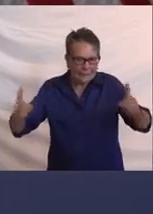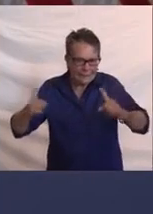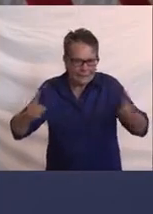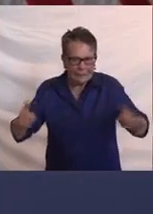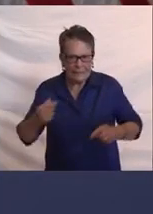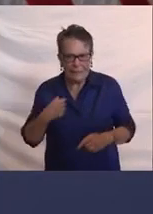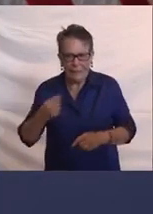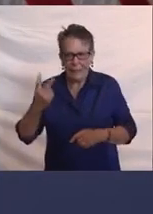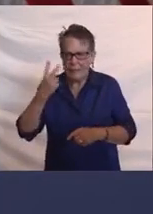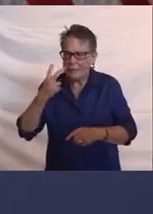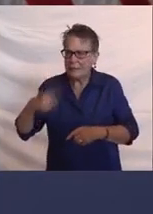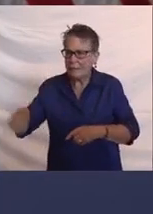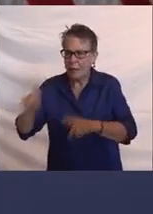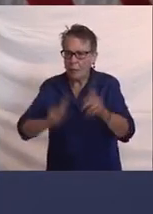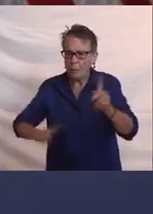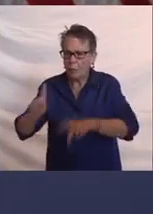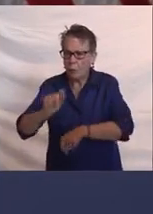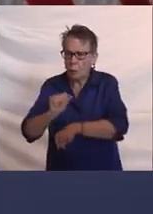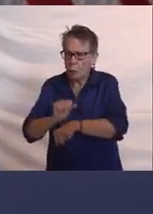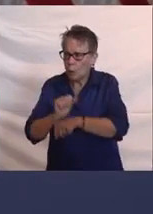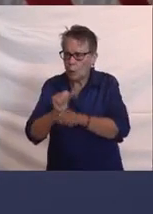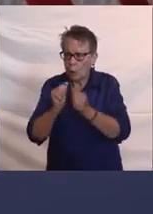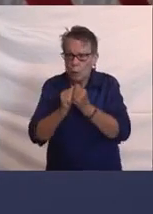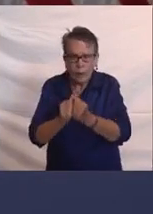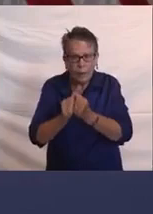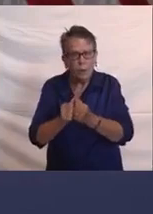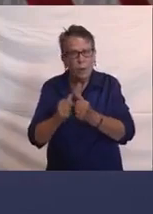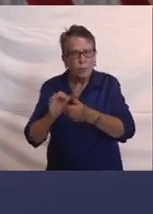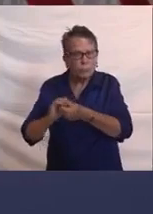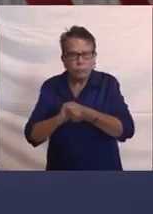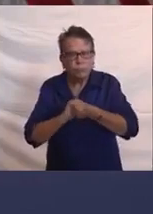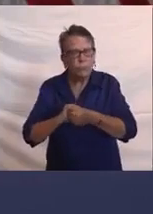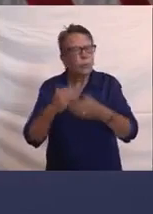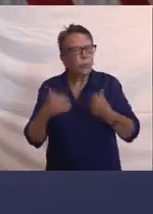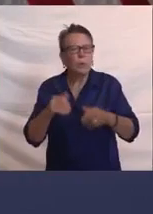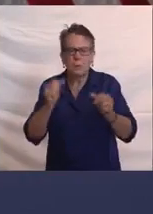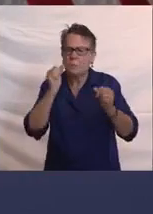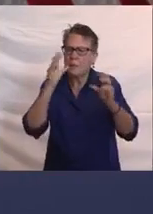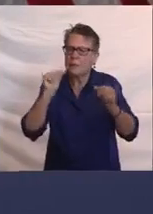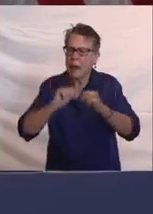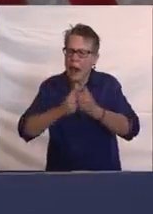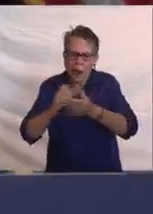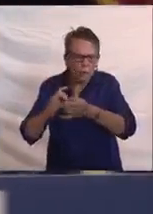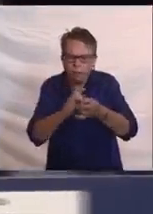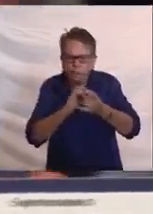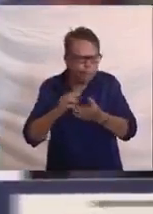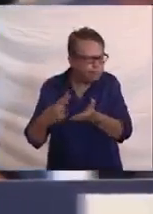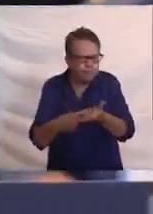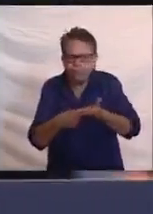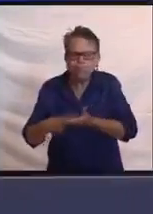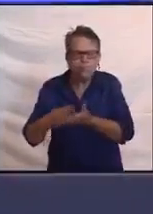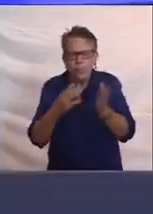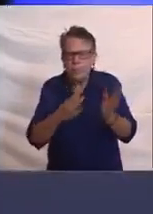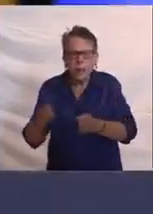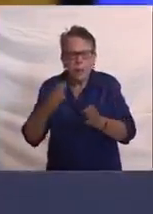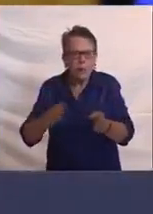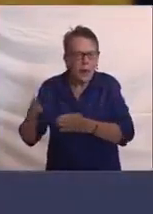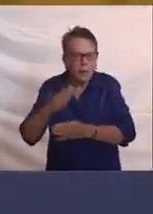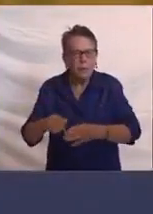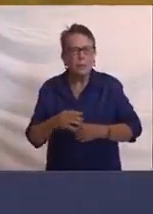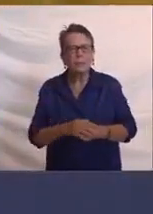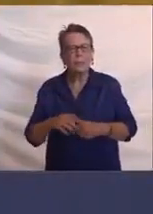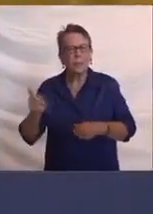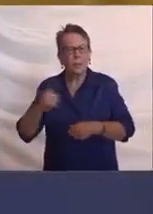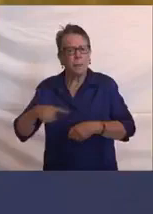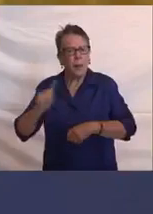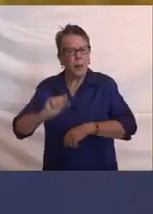and continue to flourish as we recover from Ida. Thanks, Gov. Pat, thank you. That's in Mercer County, right? It is East Windsor and Mercer, yes,